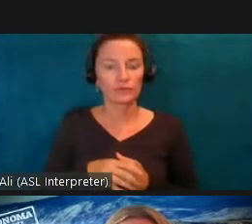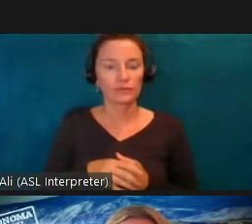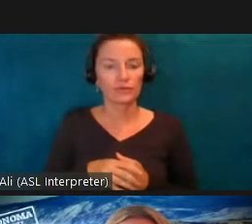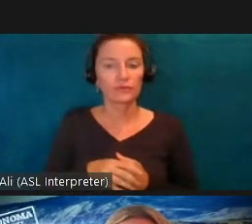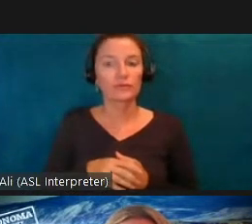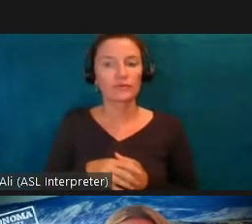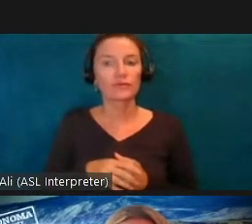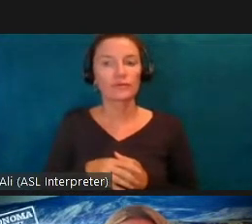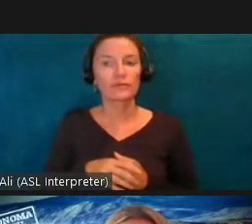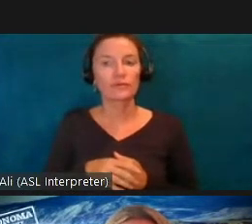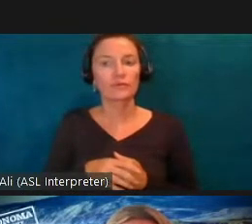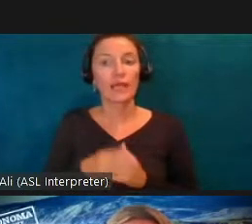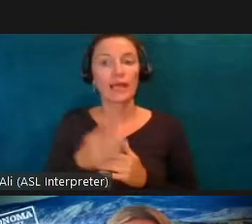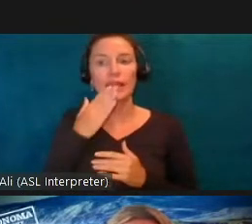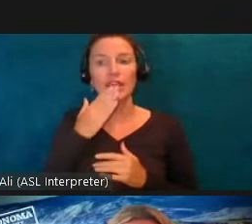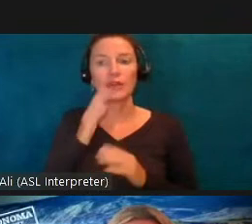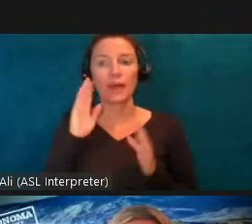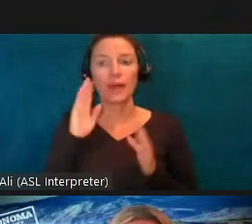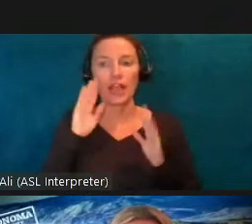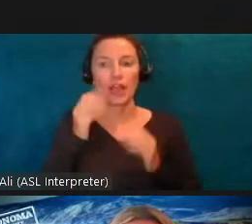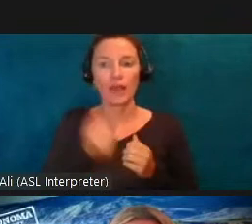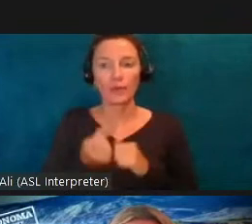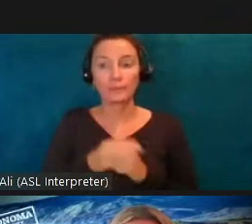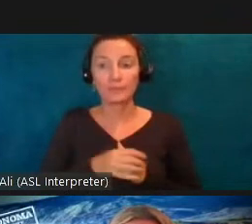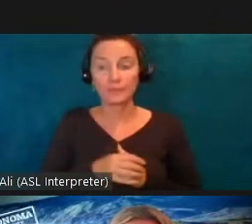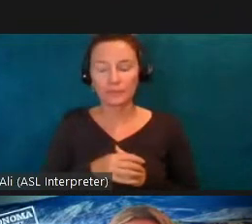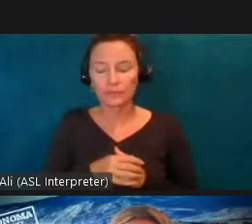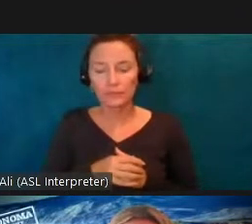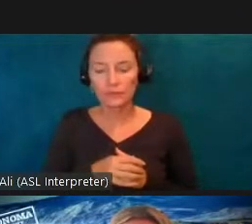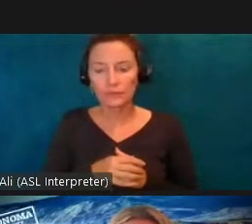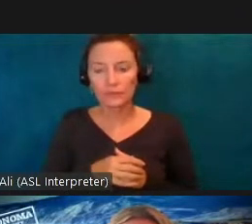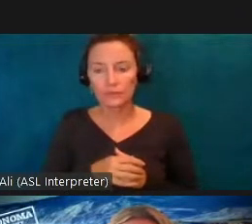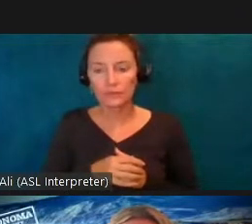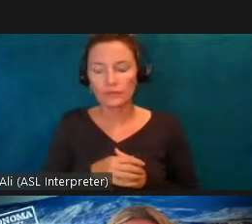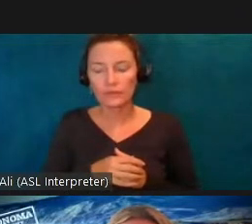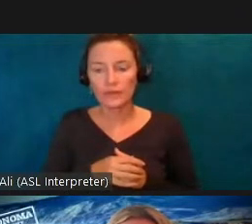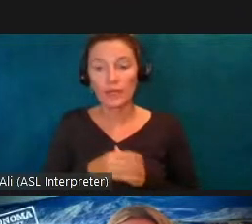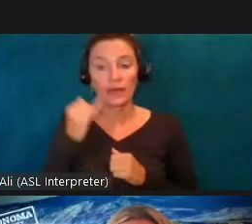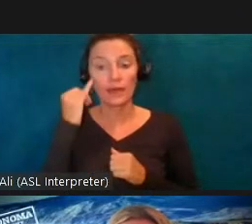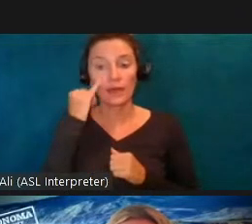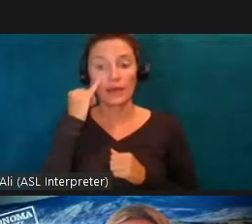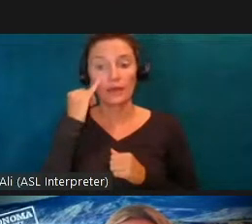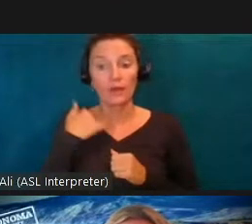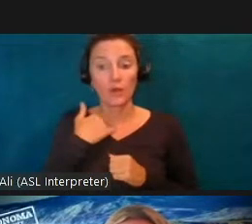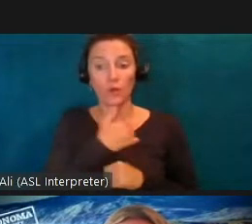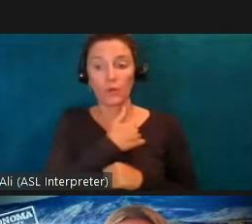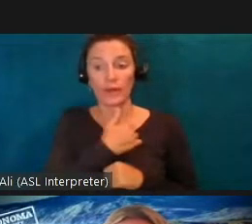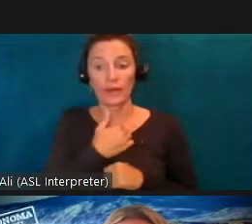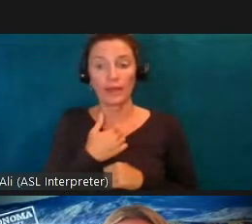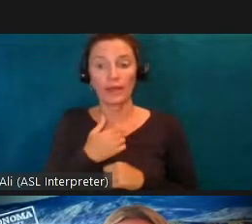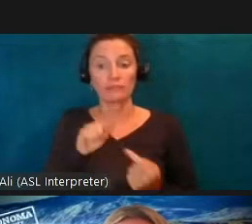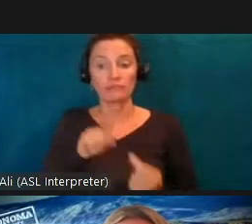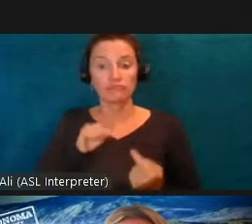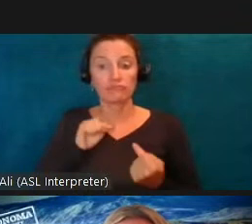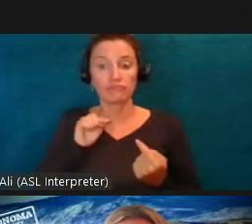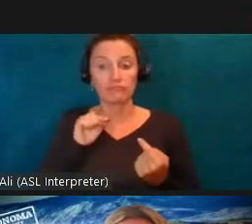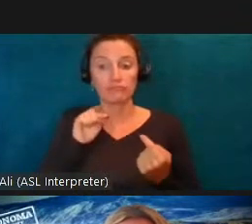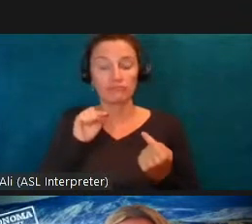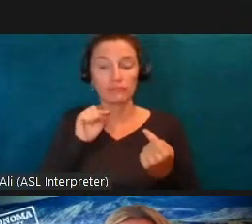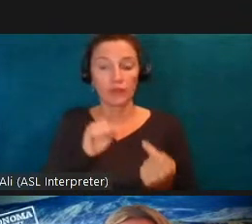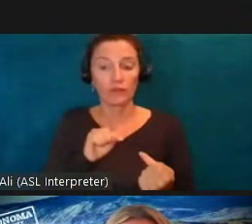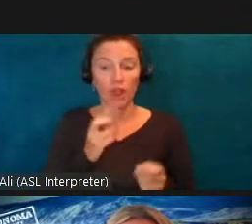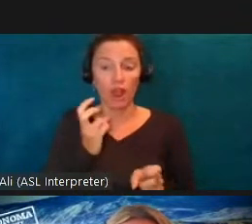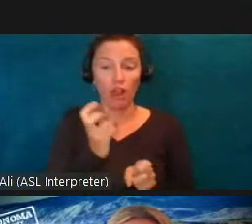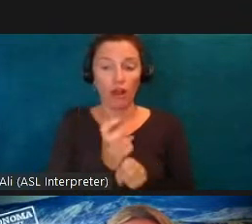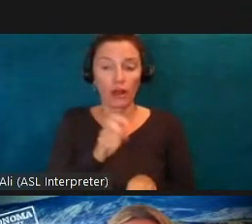Thank you. Good afternoon to everybody. The question here is, if we are having such a hard time or had a hard time